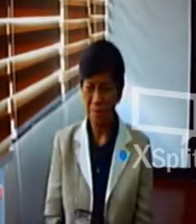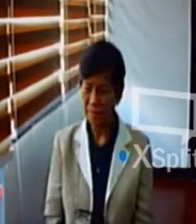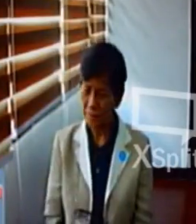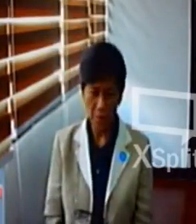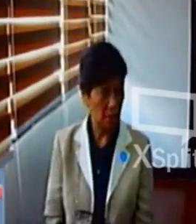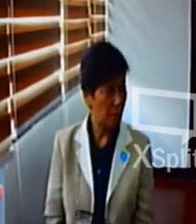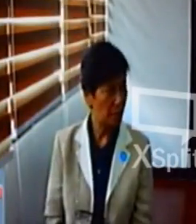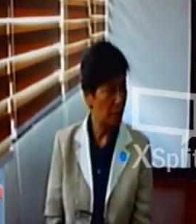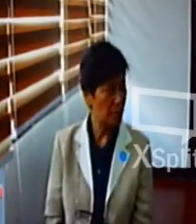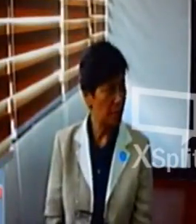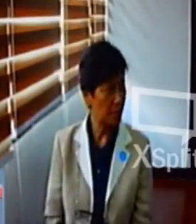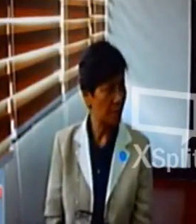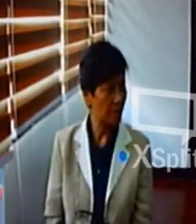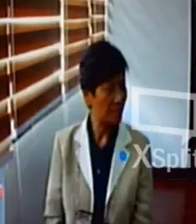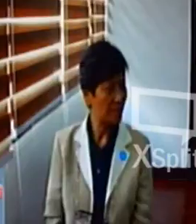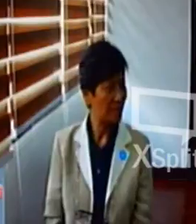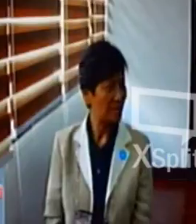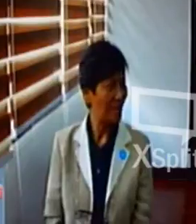information.